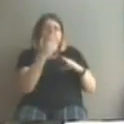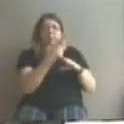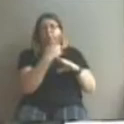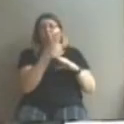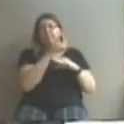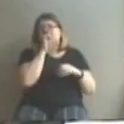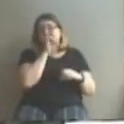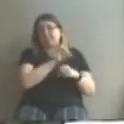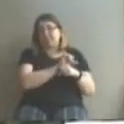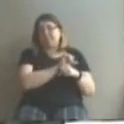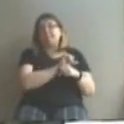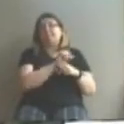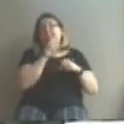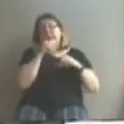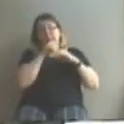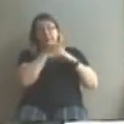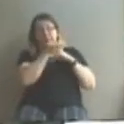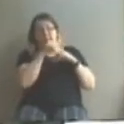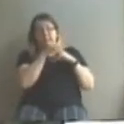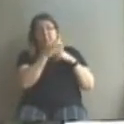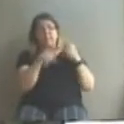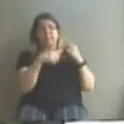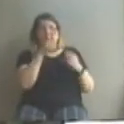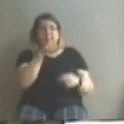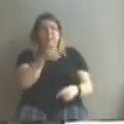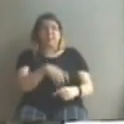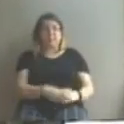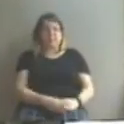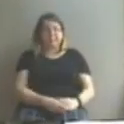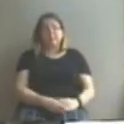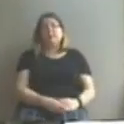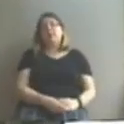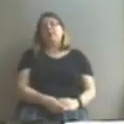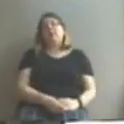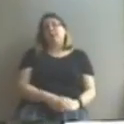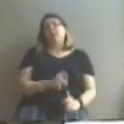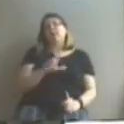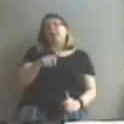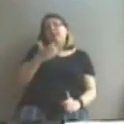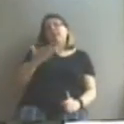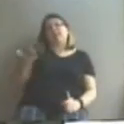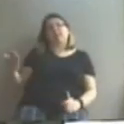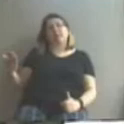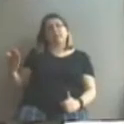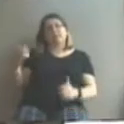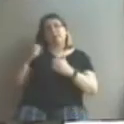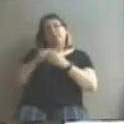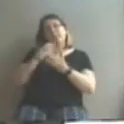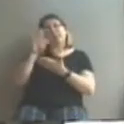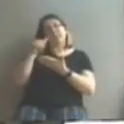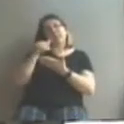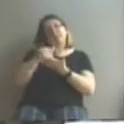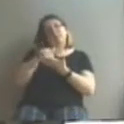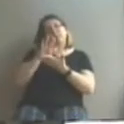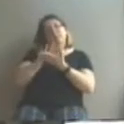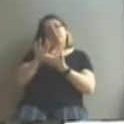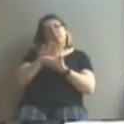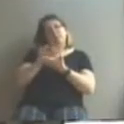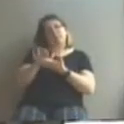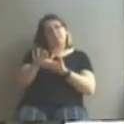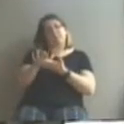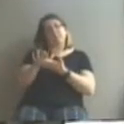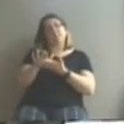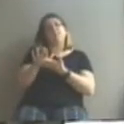using. And then we can ship as needed to them. The other thing with centralized custodians, along